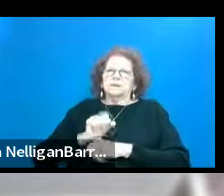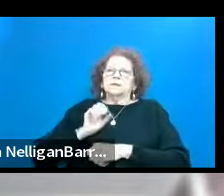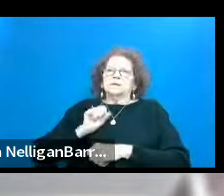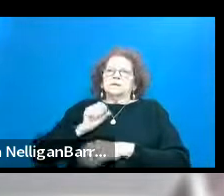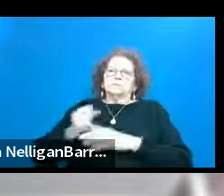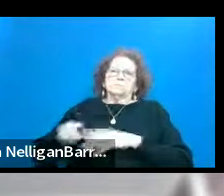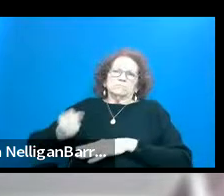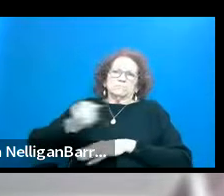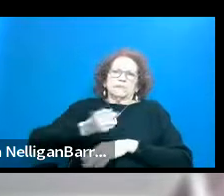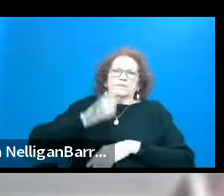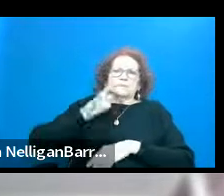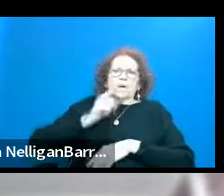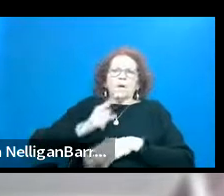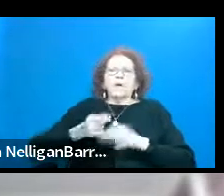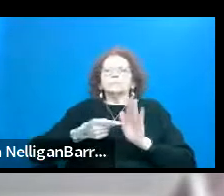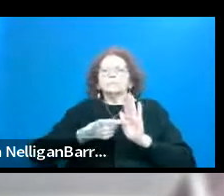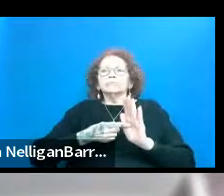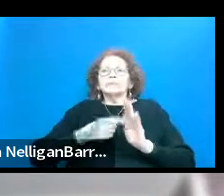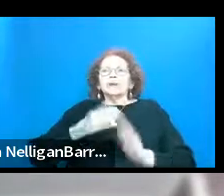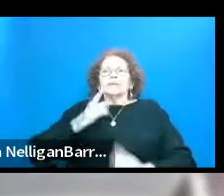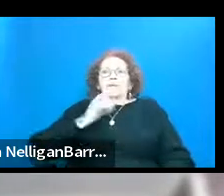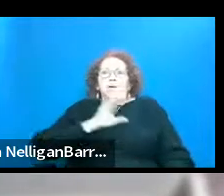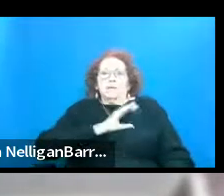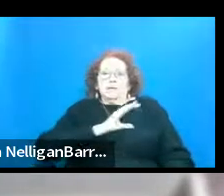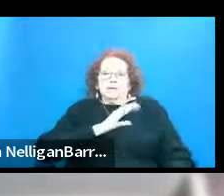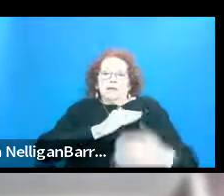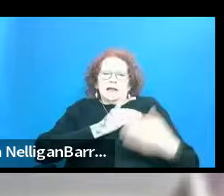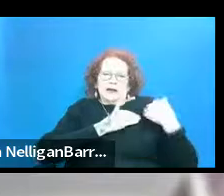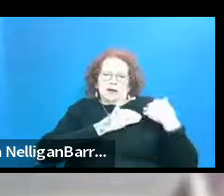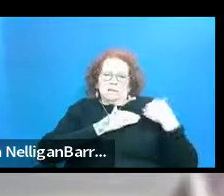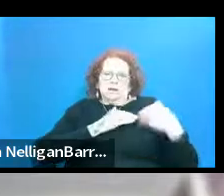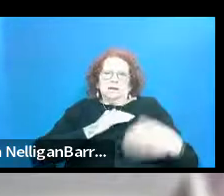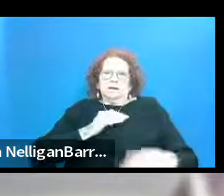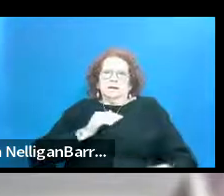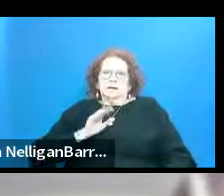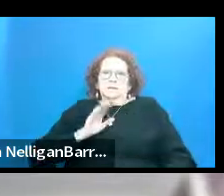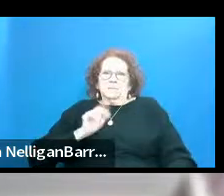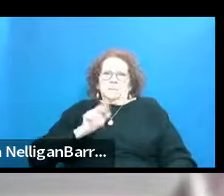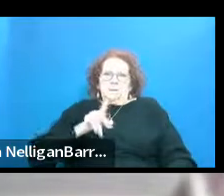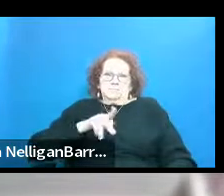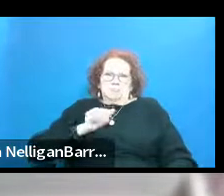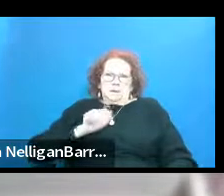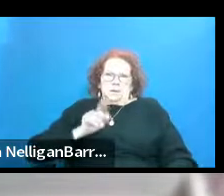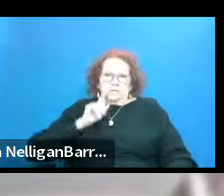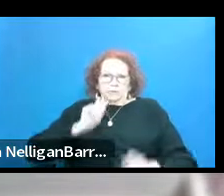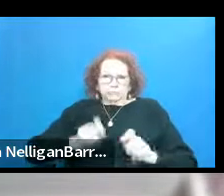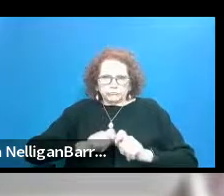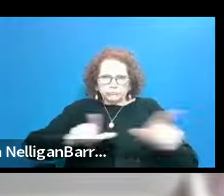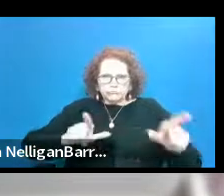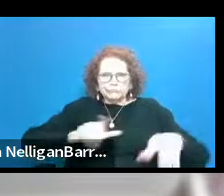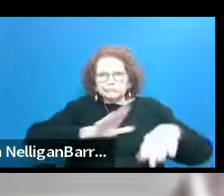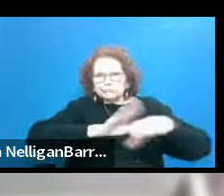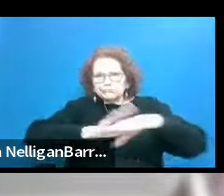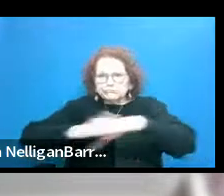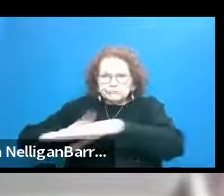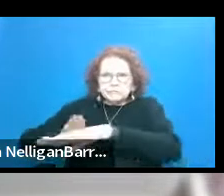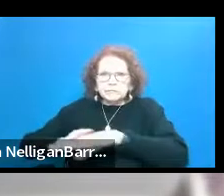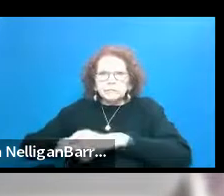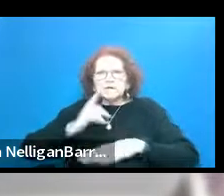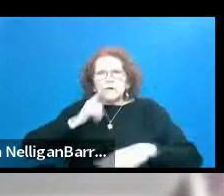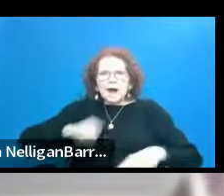So just wanted to flag that. I did send a notice out earlier to everyone, and the Chief of Staff will be notifying the media of that special